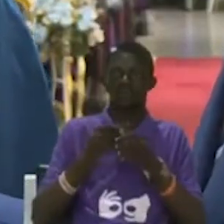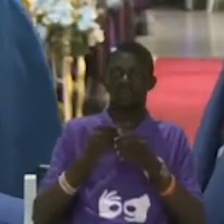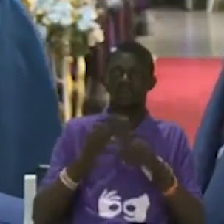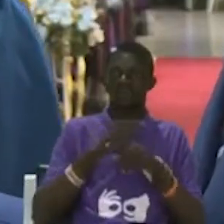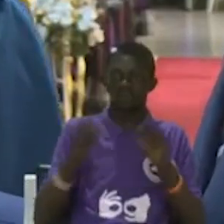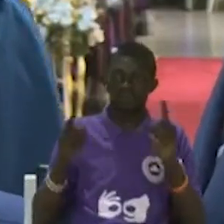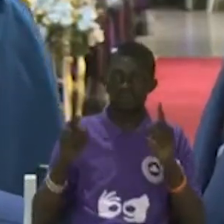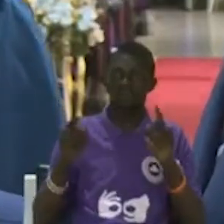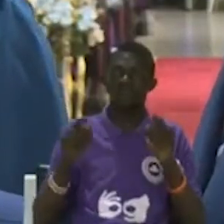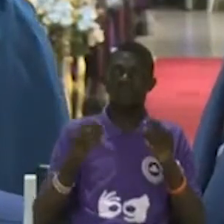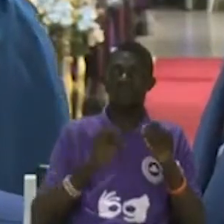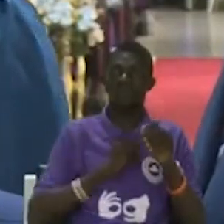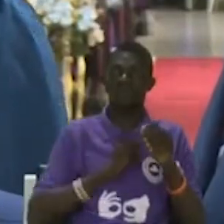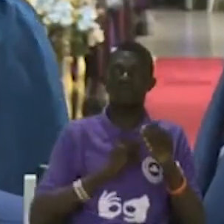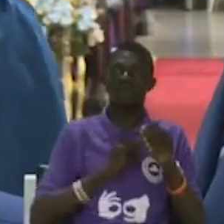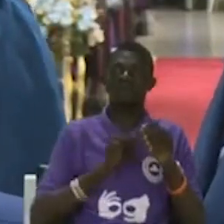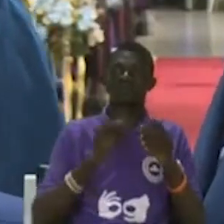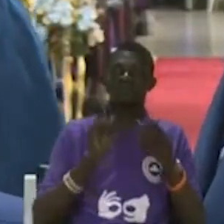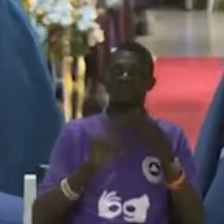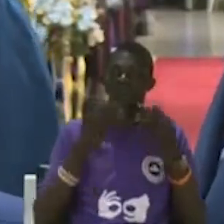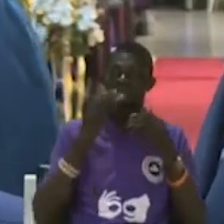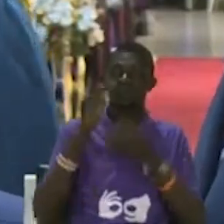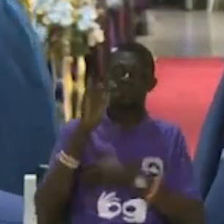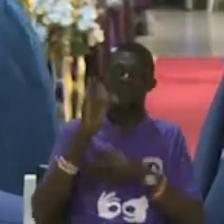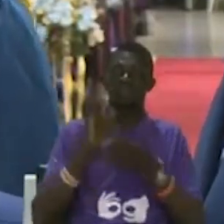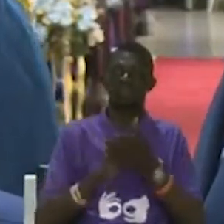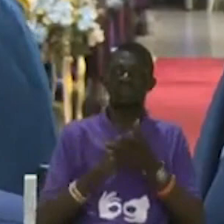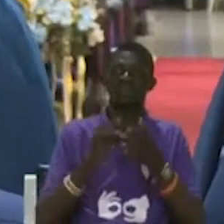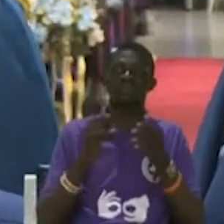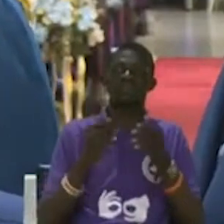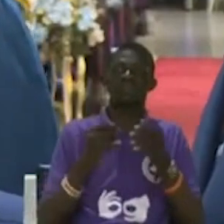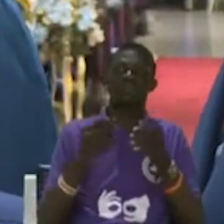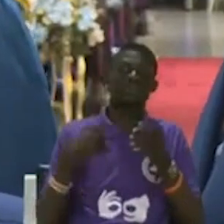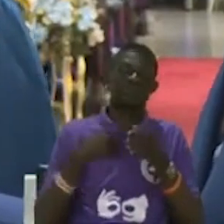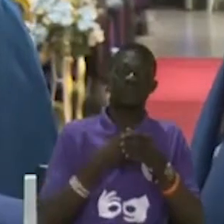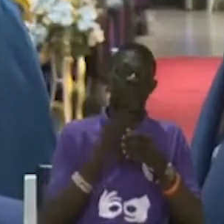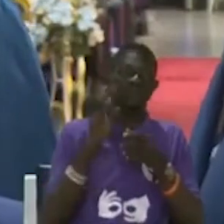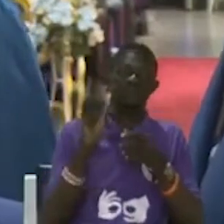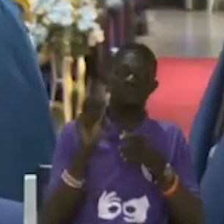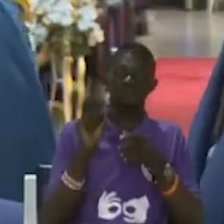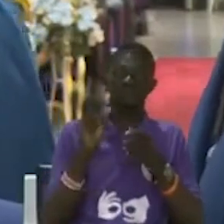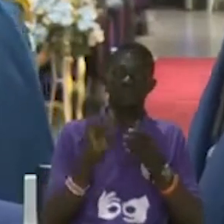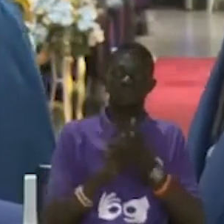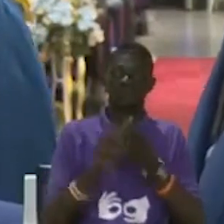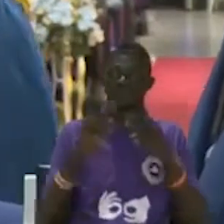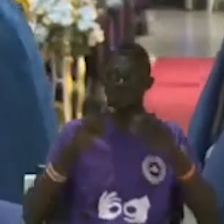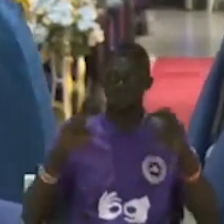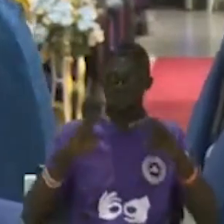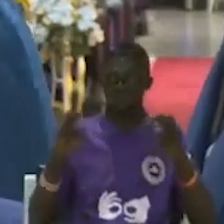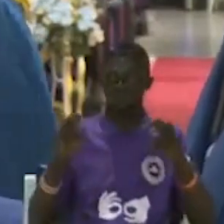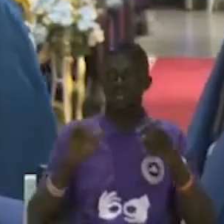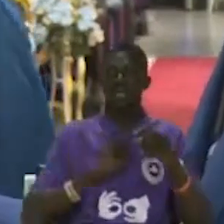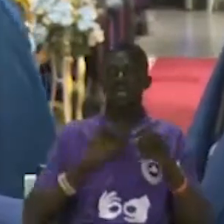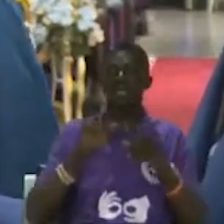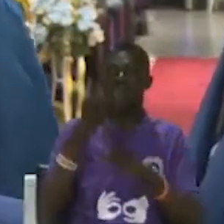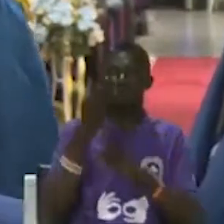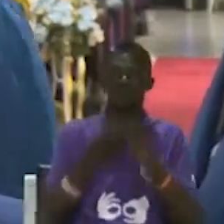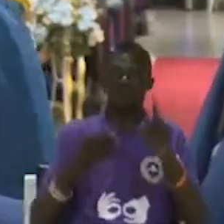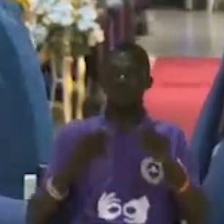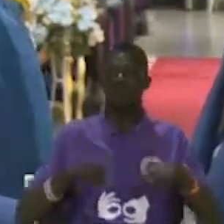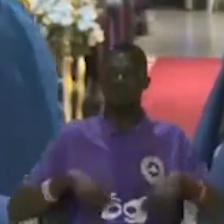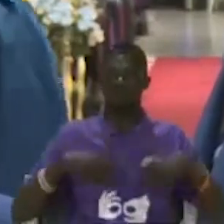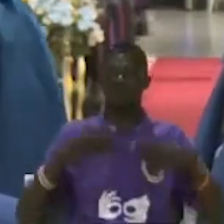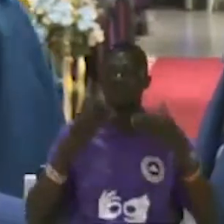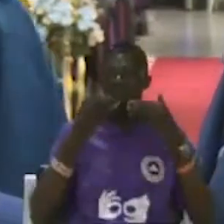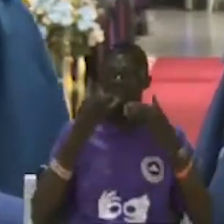But I want to thank God that we were 20 that were diagnosed with rectal cancer, and I'm the only survivor. I want